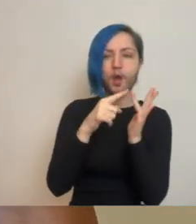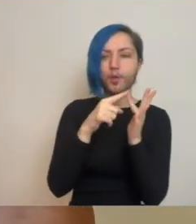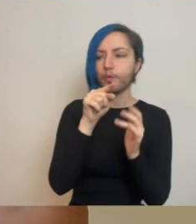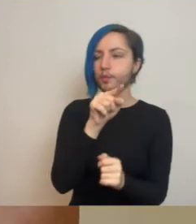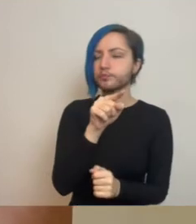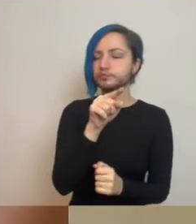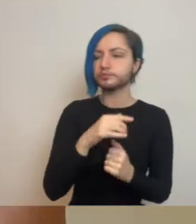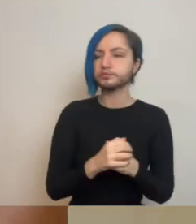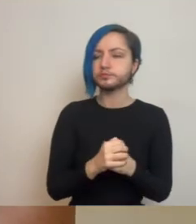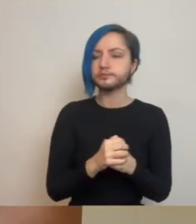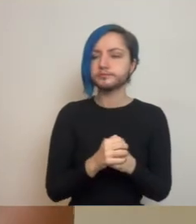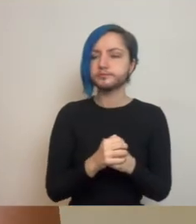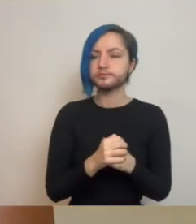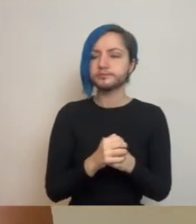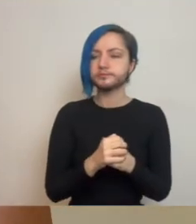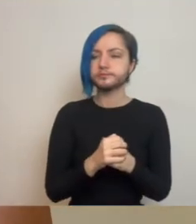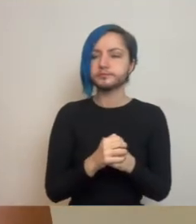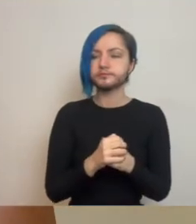will go to the left,